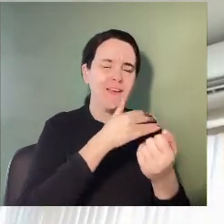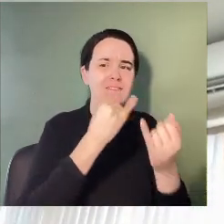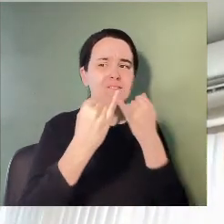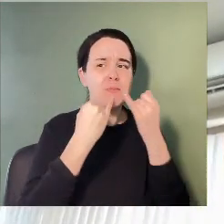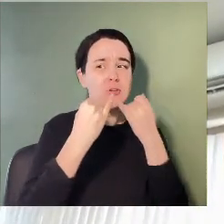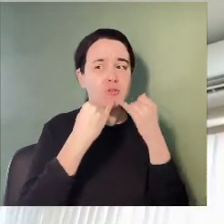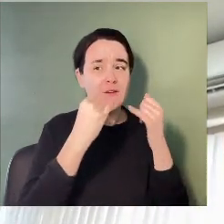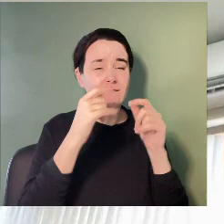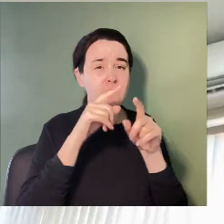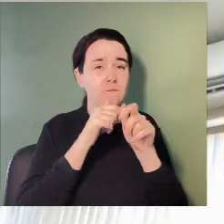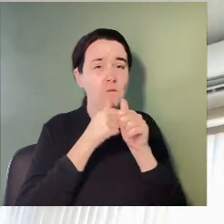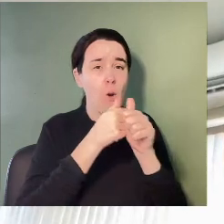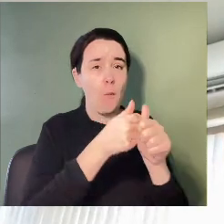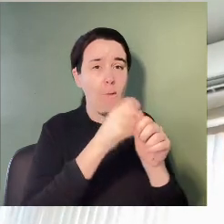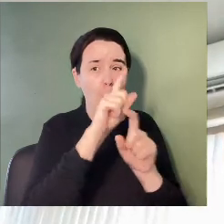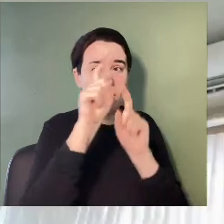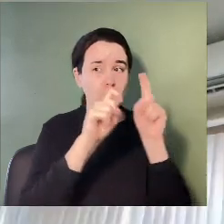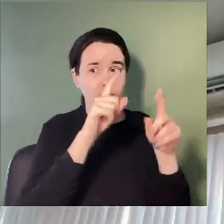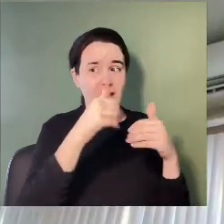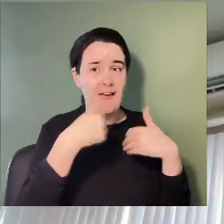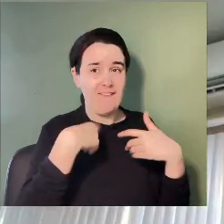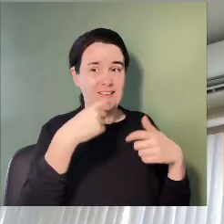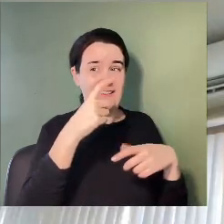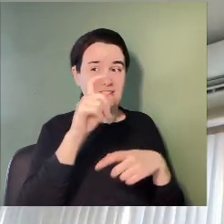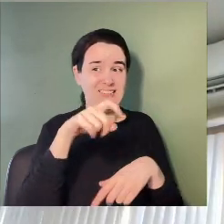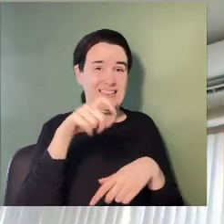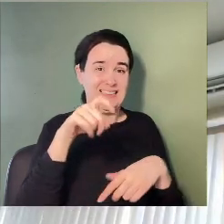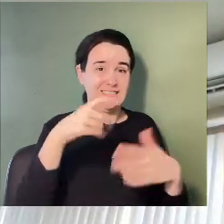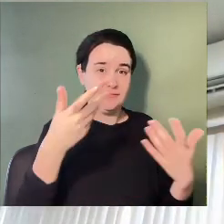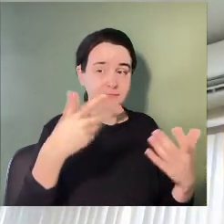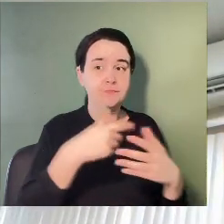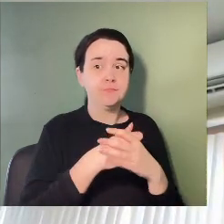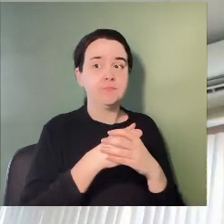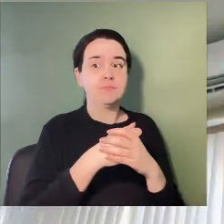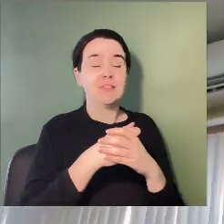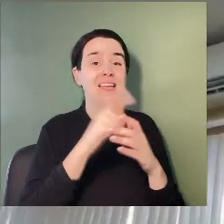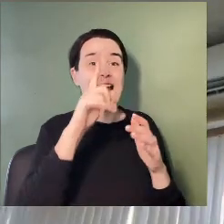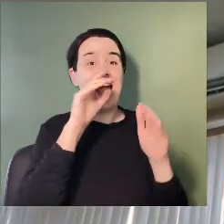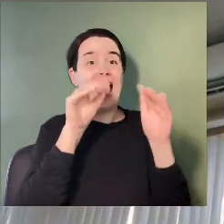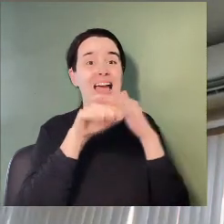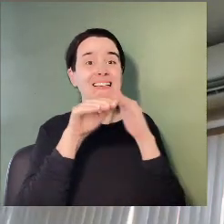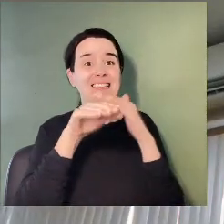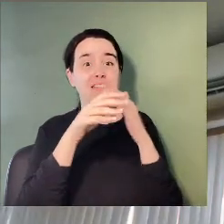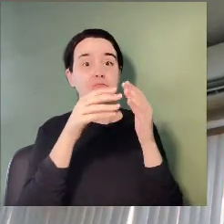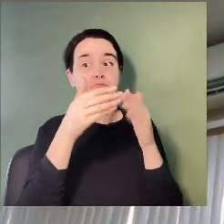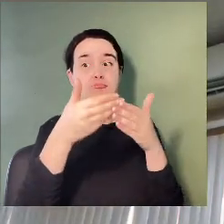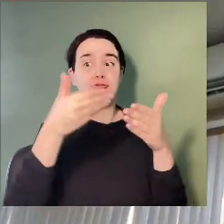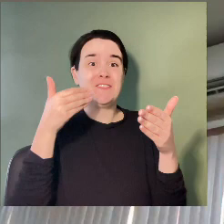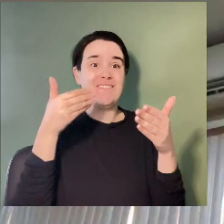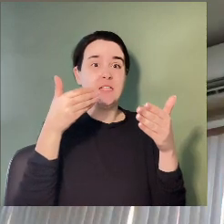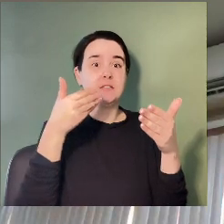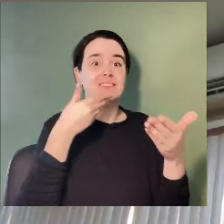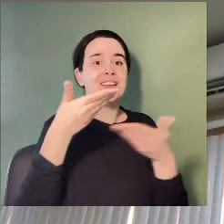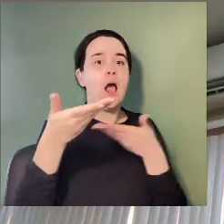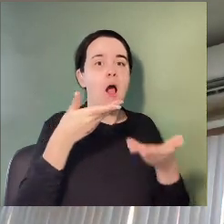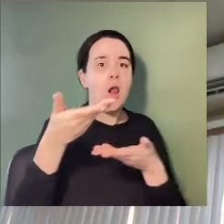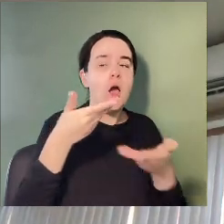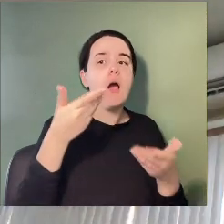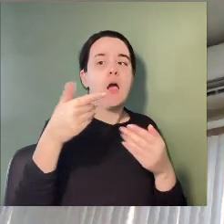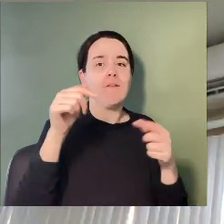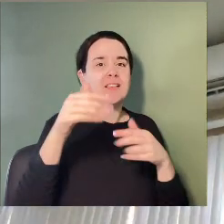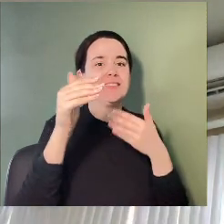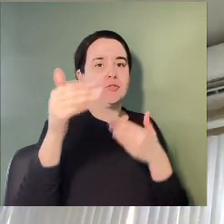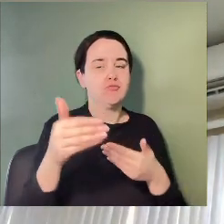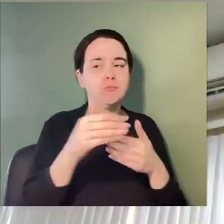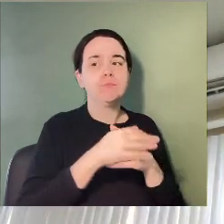follow-up questions and so on as you need. You can also access previous dialogues of our session